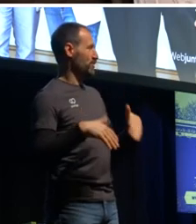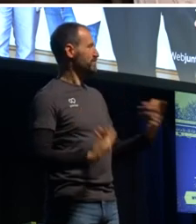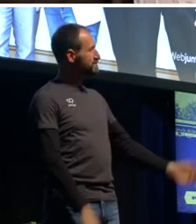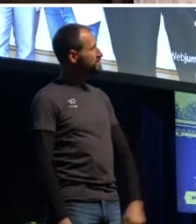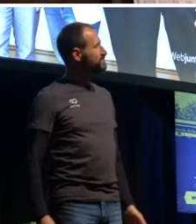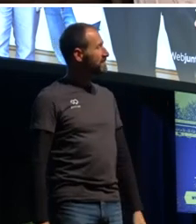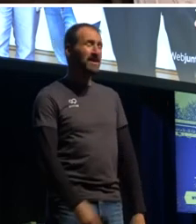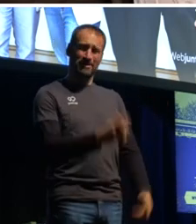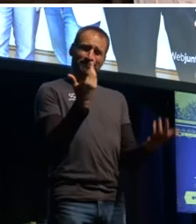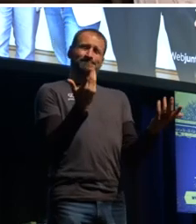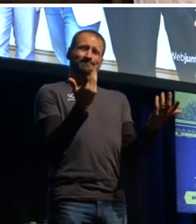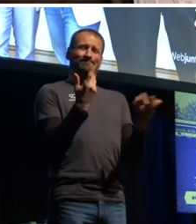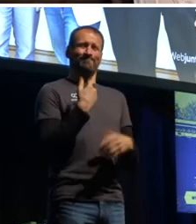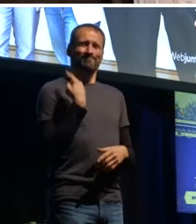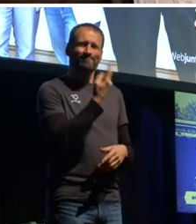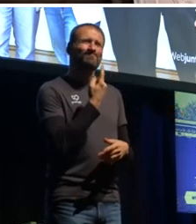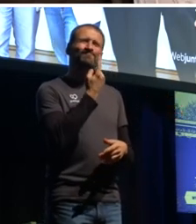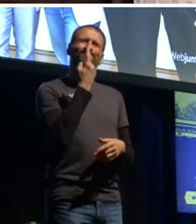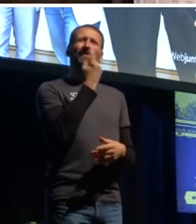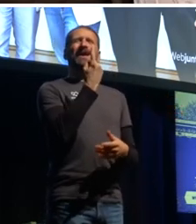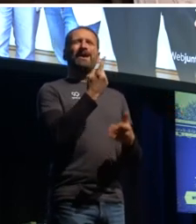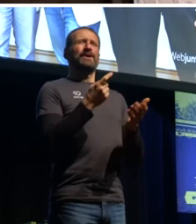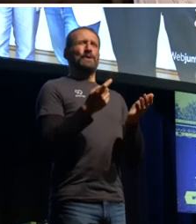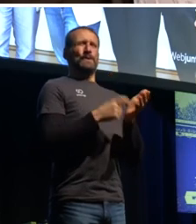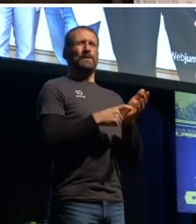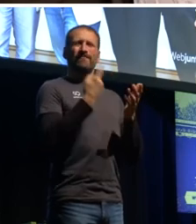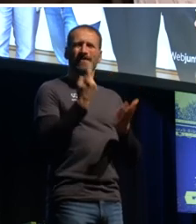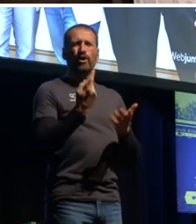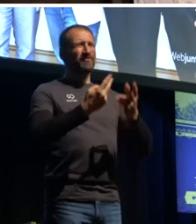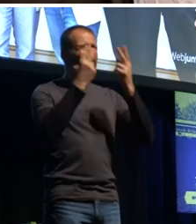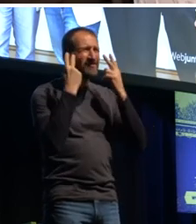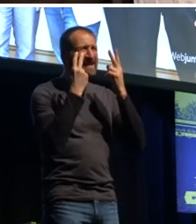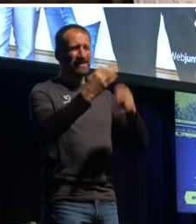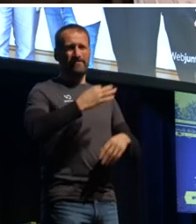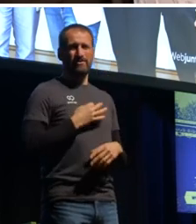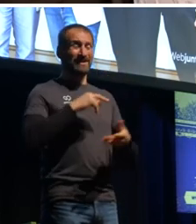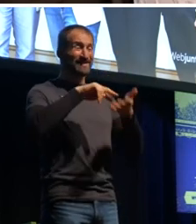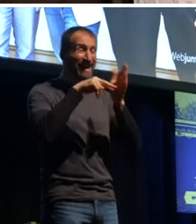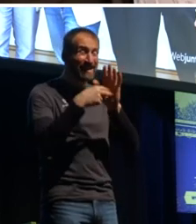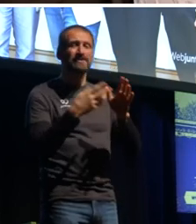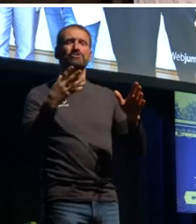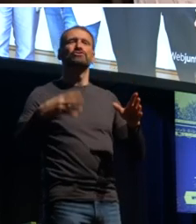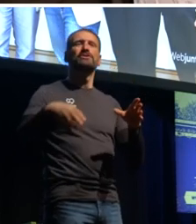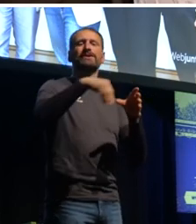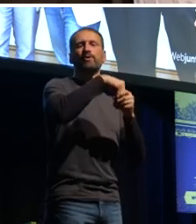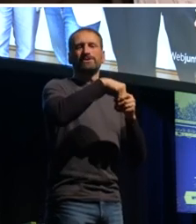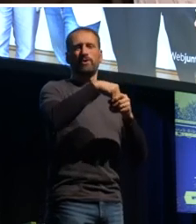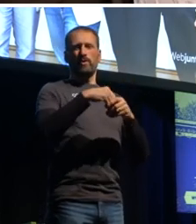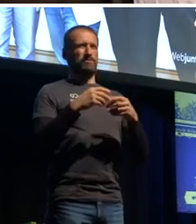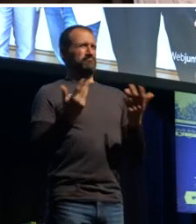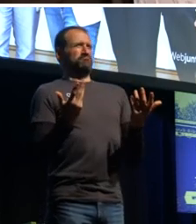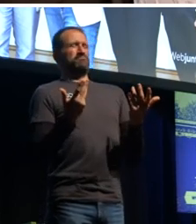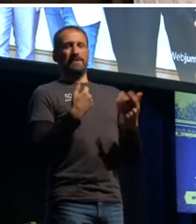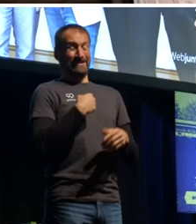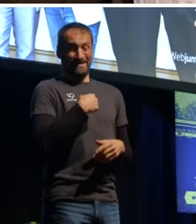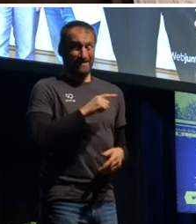But one of the reasons why tech inclusion is so important to me personally is because I